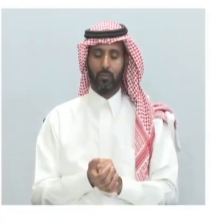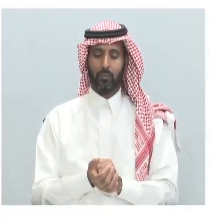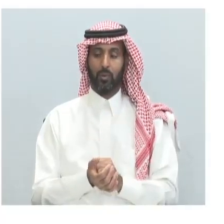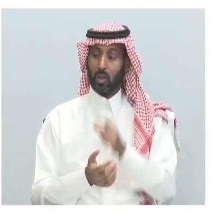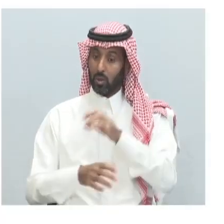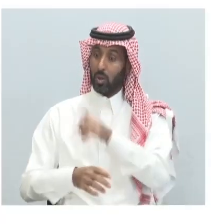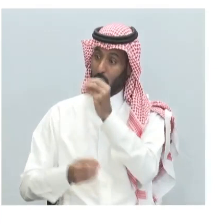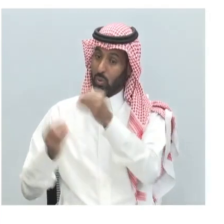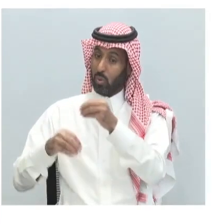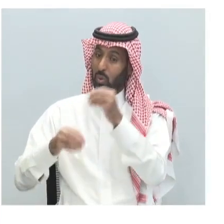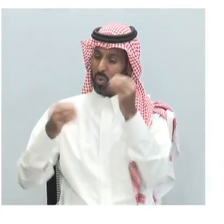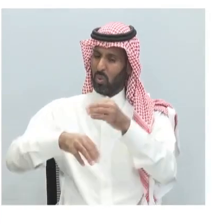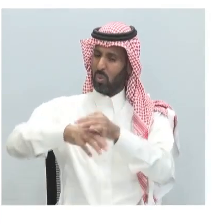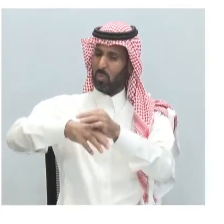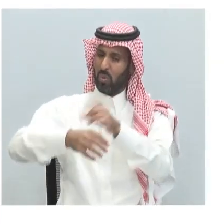many people, what does it mean?